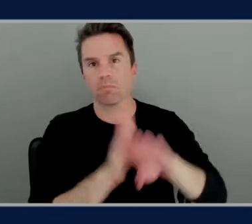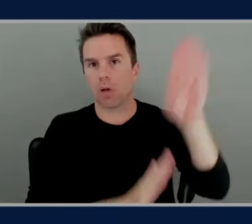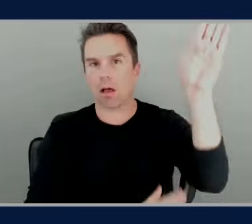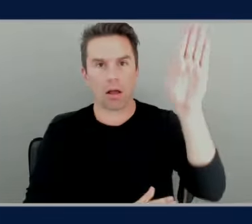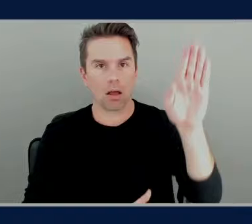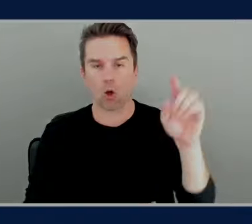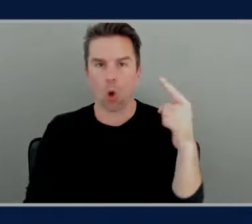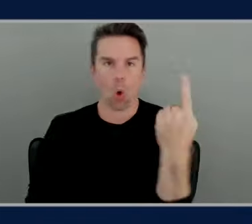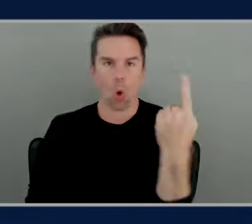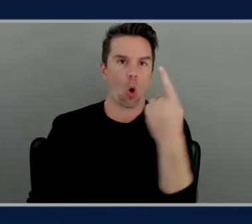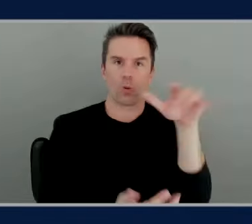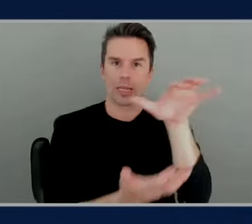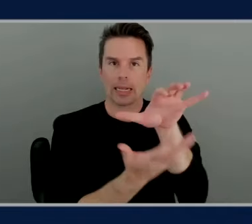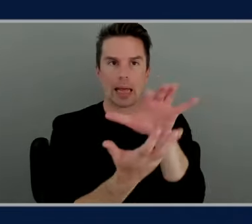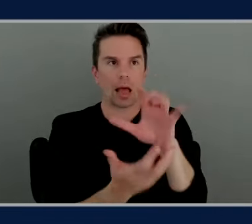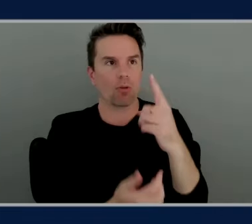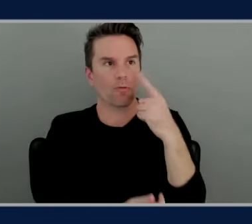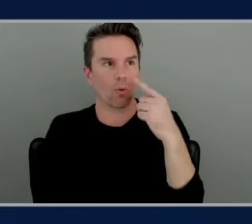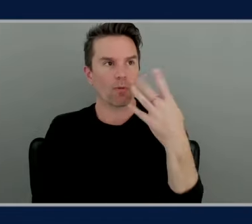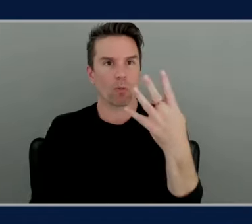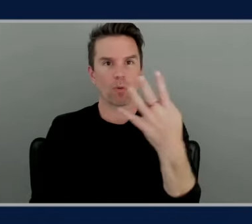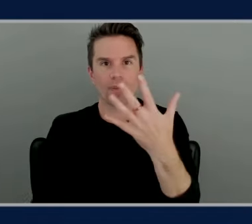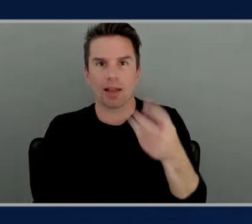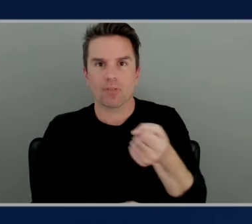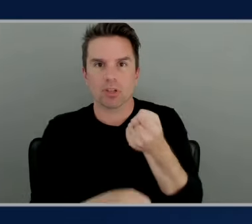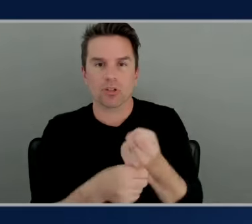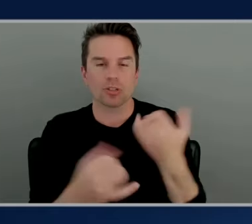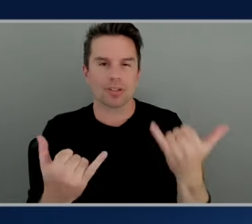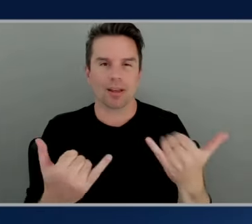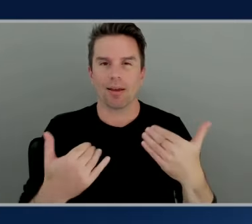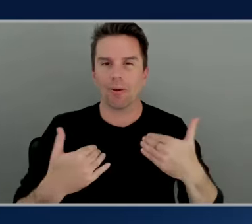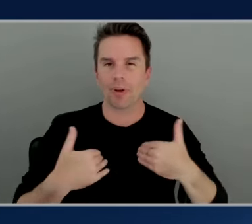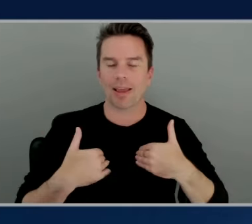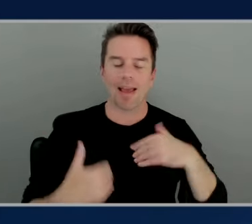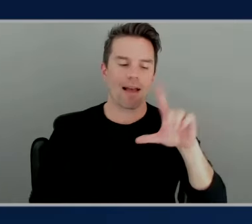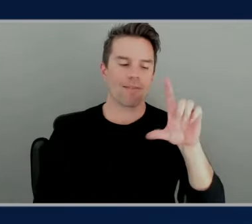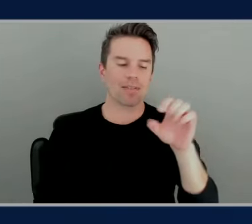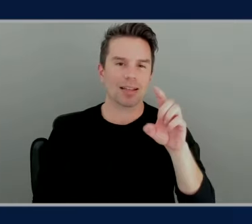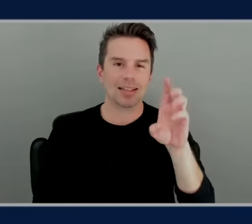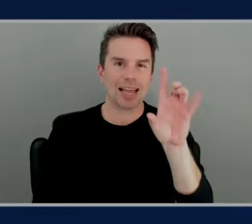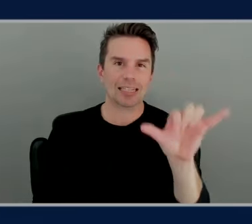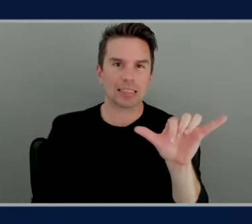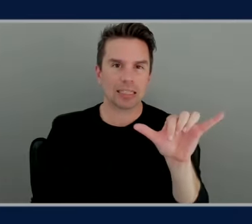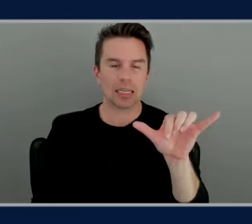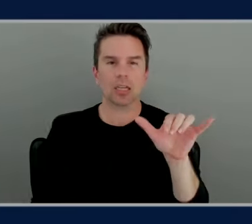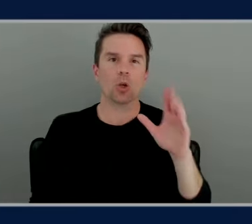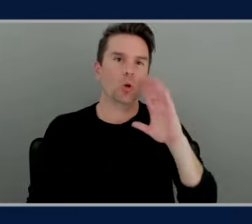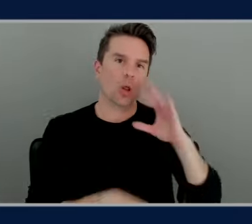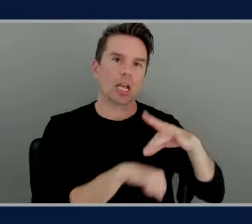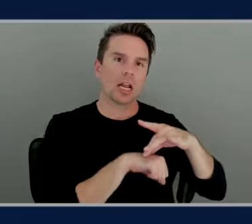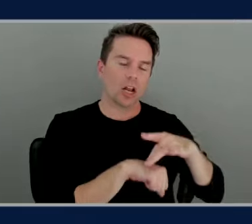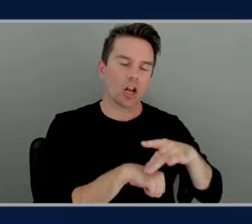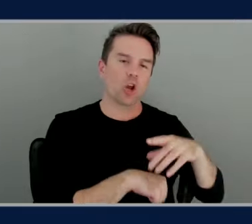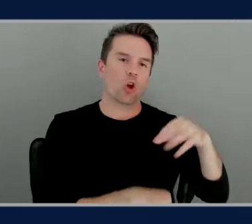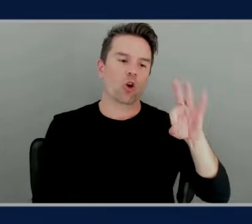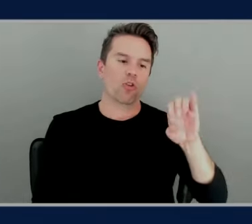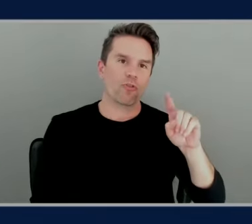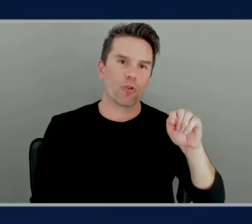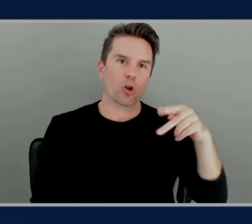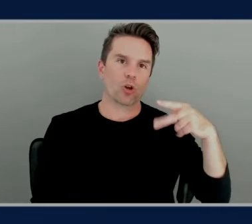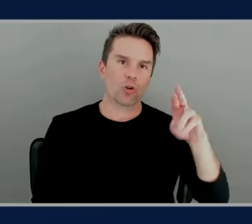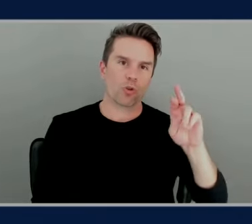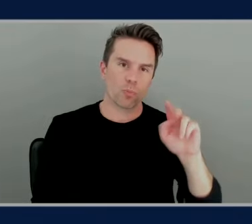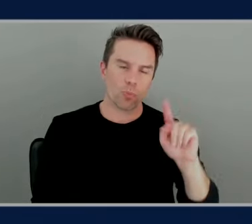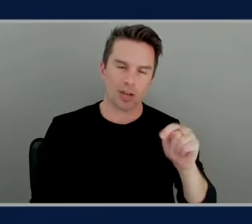4 or 5 years now. We've, of course, got a legacy footprint that we're still trying to move, but we've been, all in on the cloud and AWS